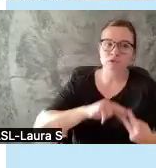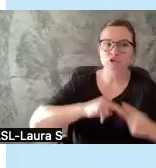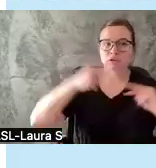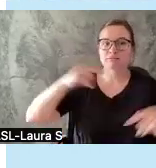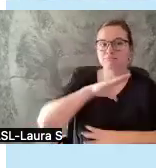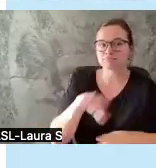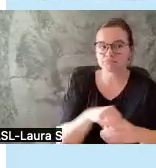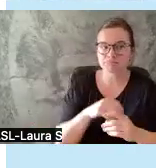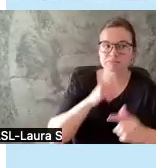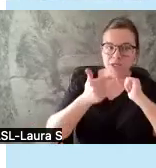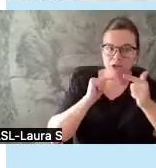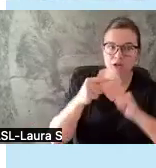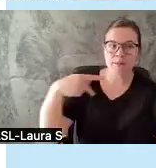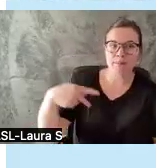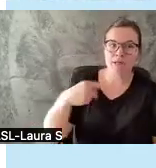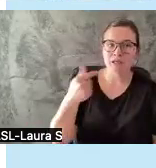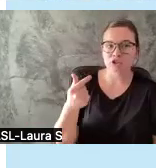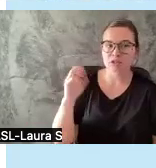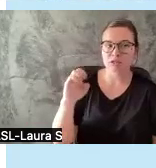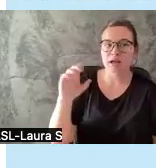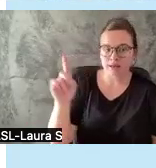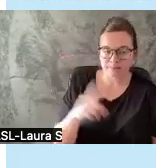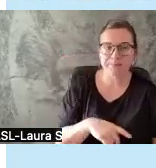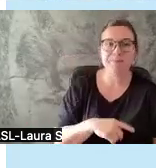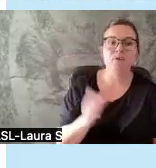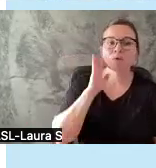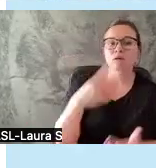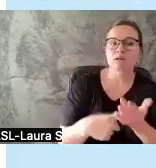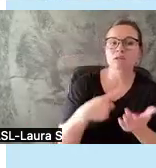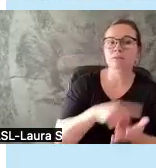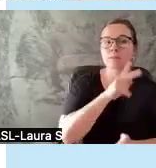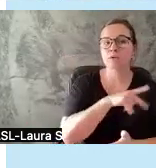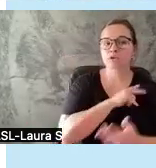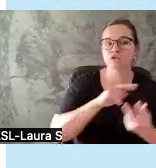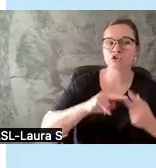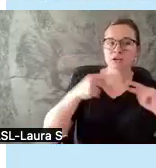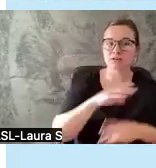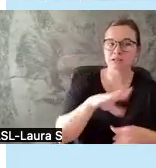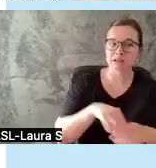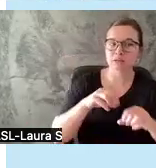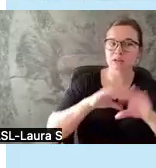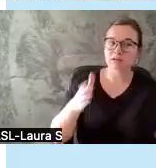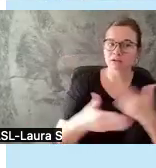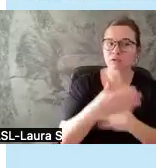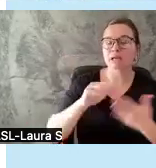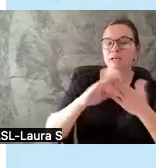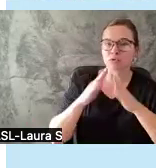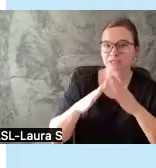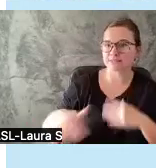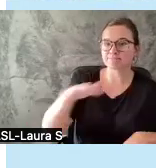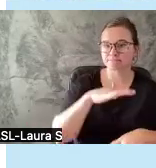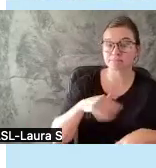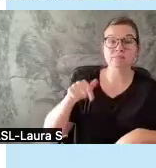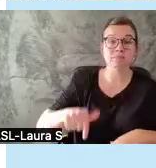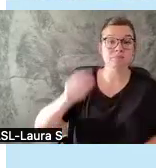or PGED. And today we're going to be discussing personal genetics engagement in classrooms and communities. This presentation